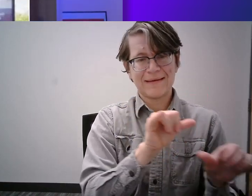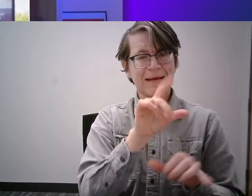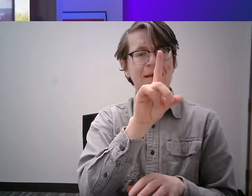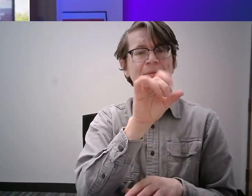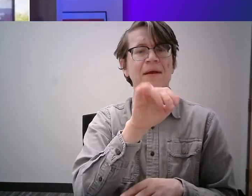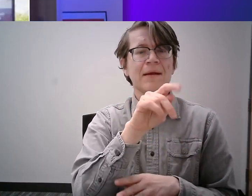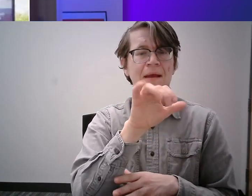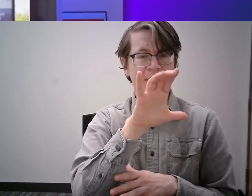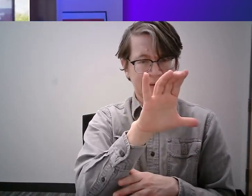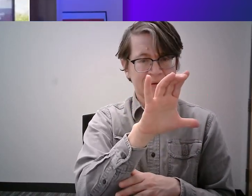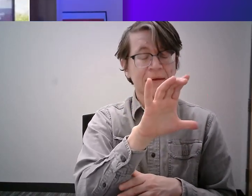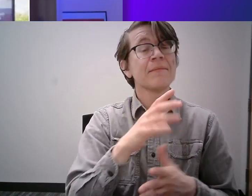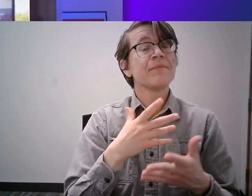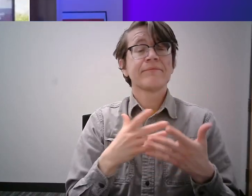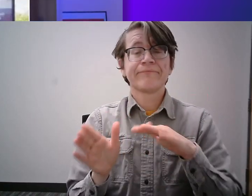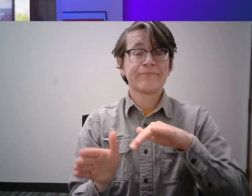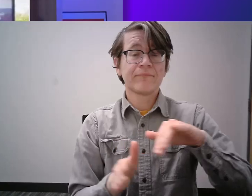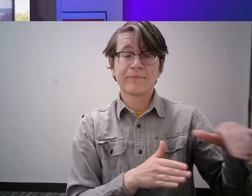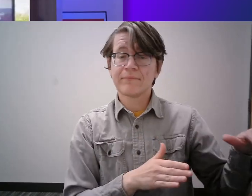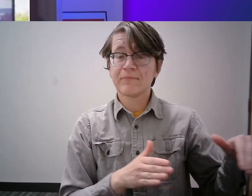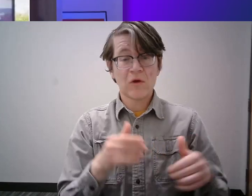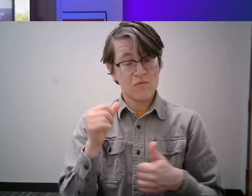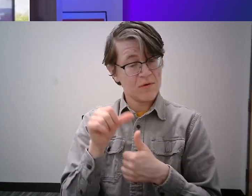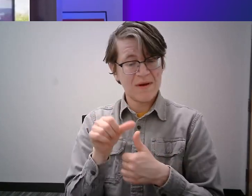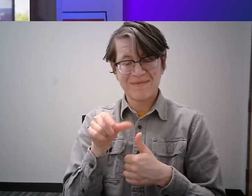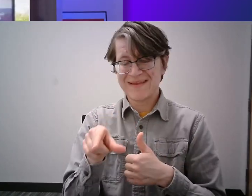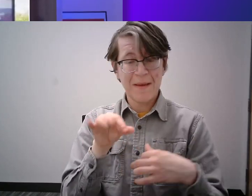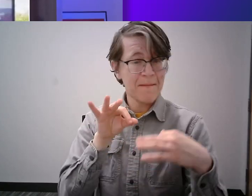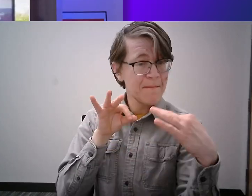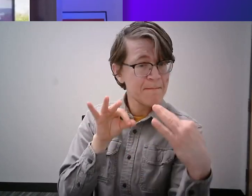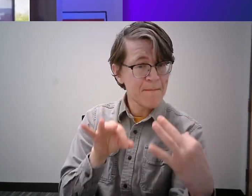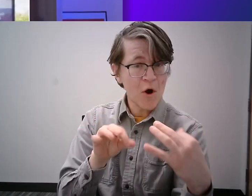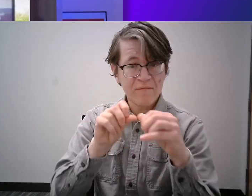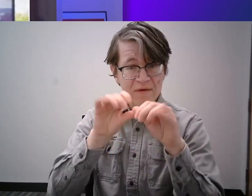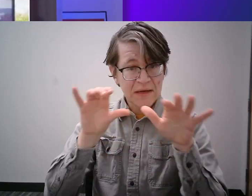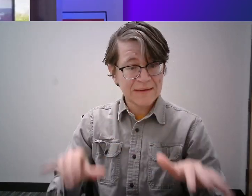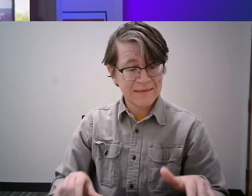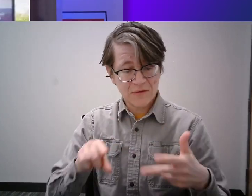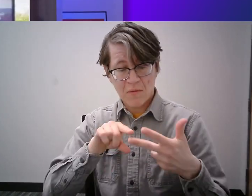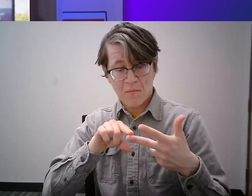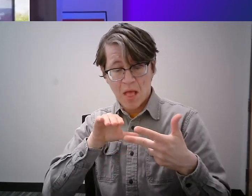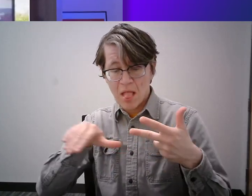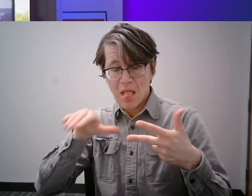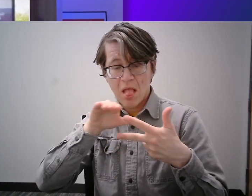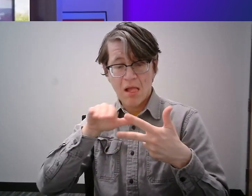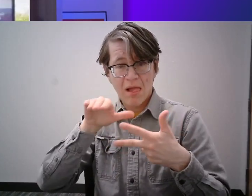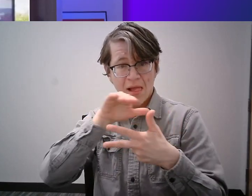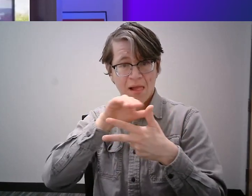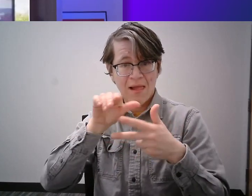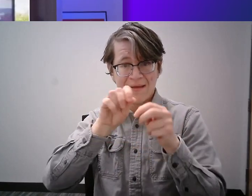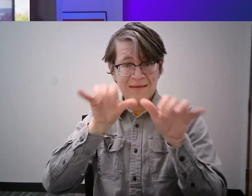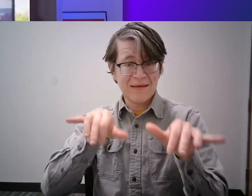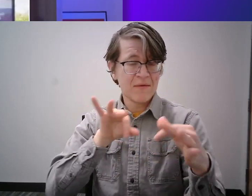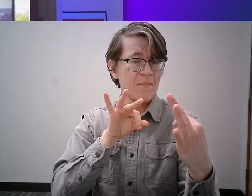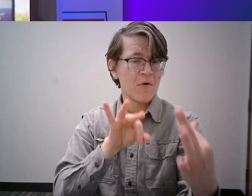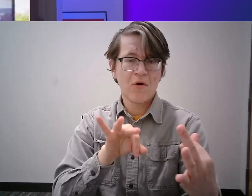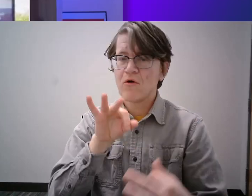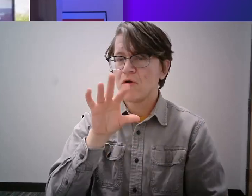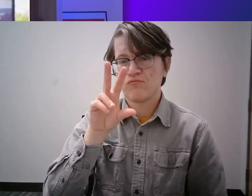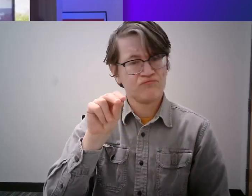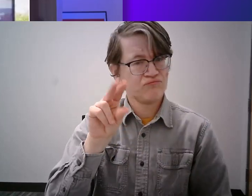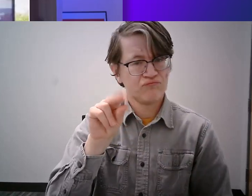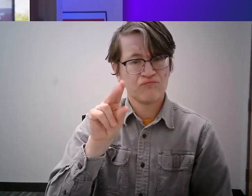that this is not a perfect system. And even Indra Kupferschmidt says, you should not see this as a